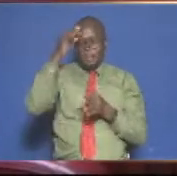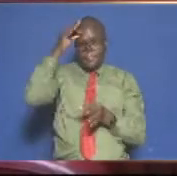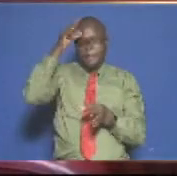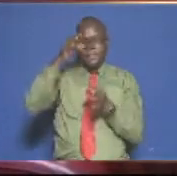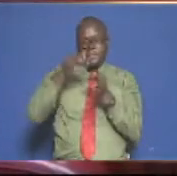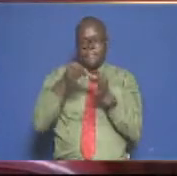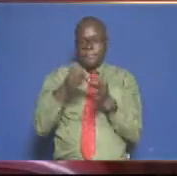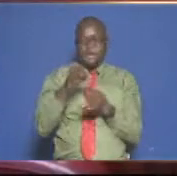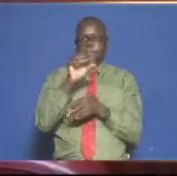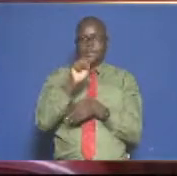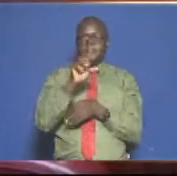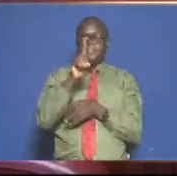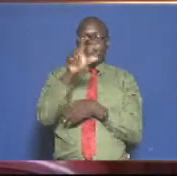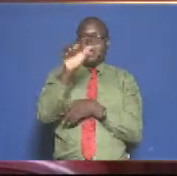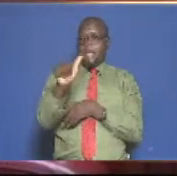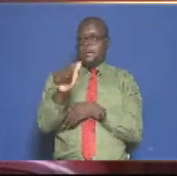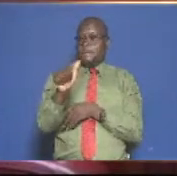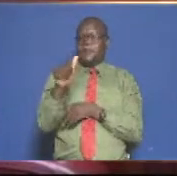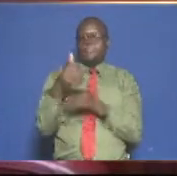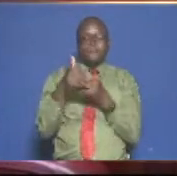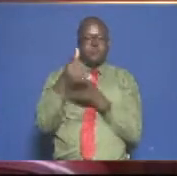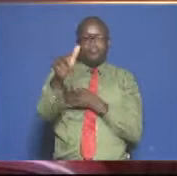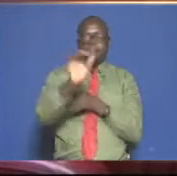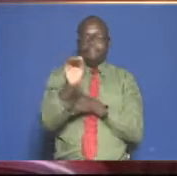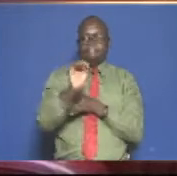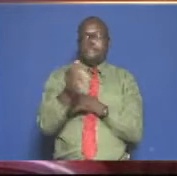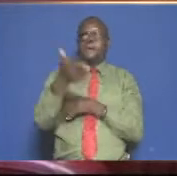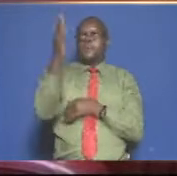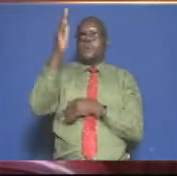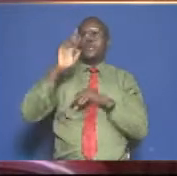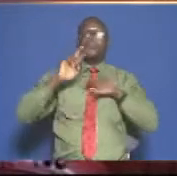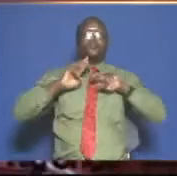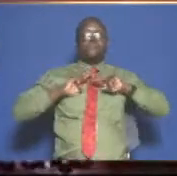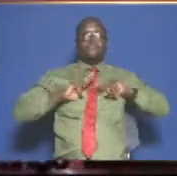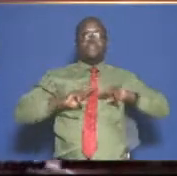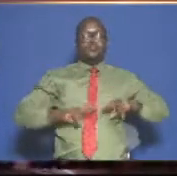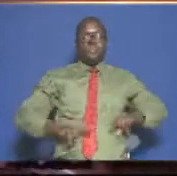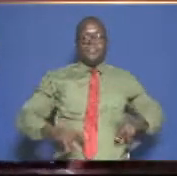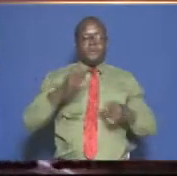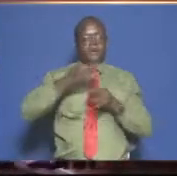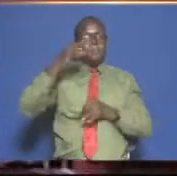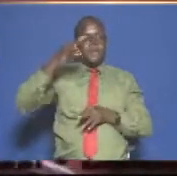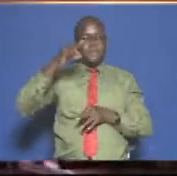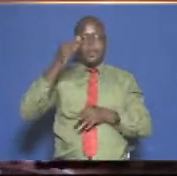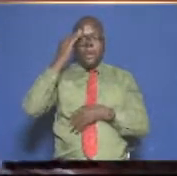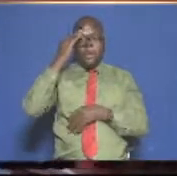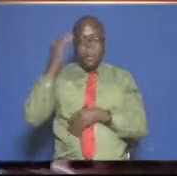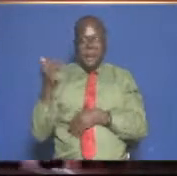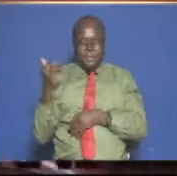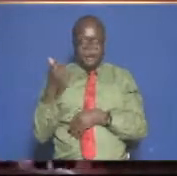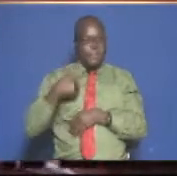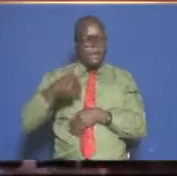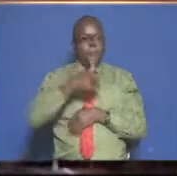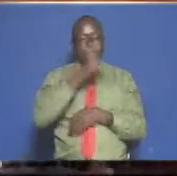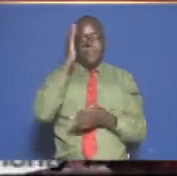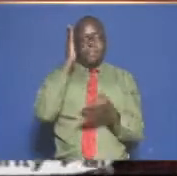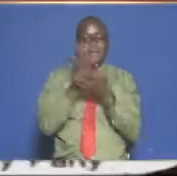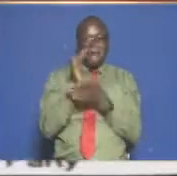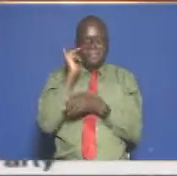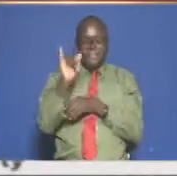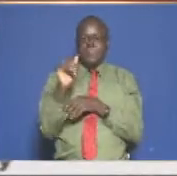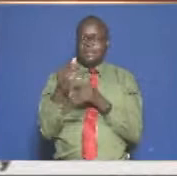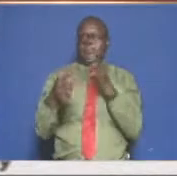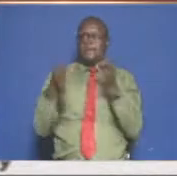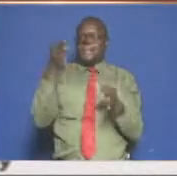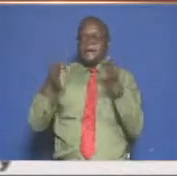Seventh-day Adventists. I will not say, may God rest his soul in eternal peace, because we believe that is a judgment